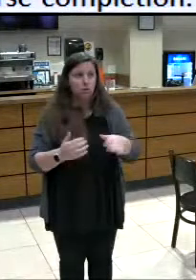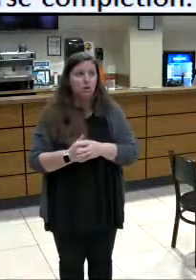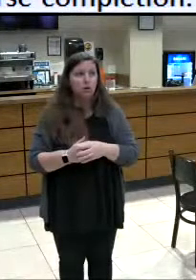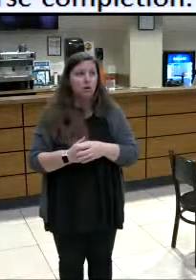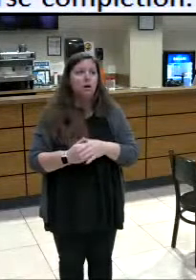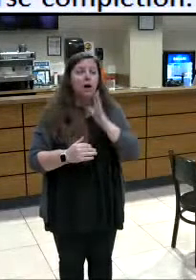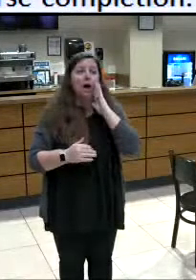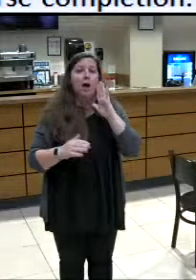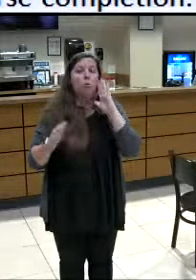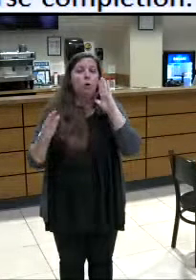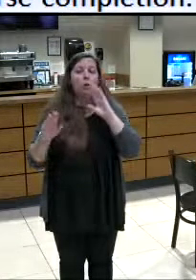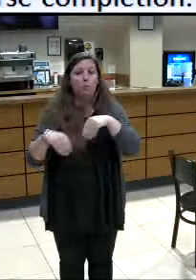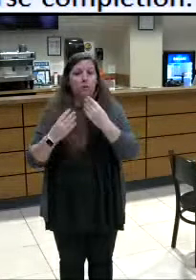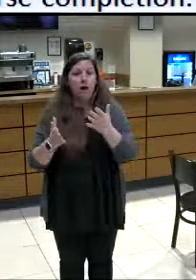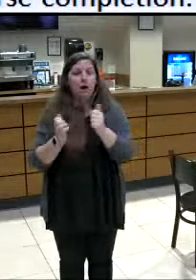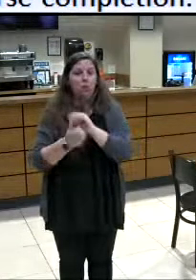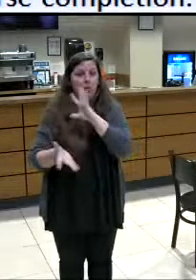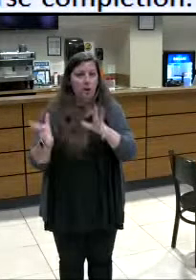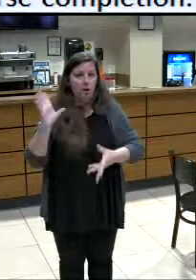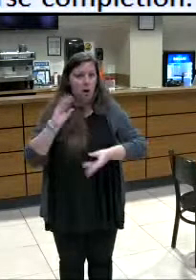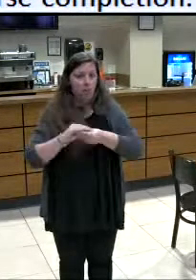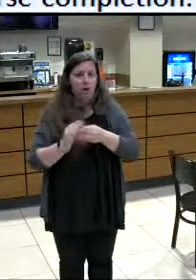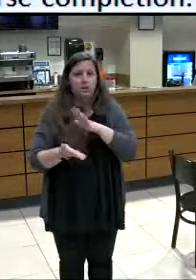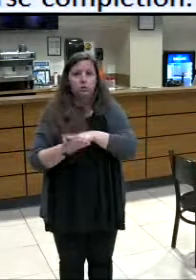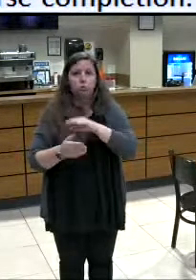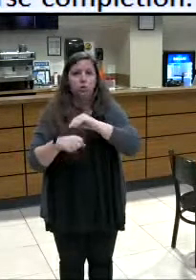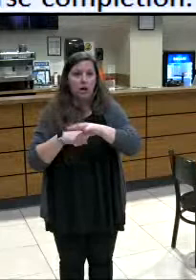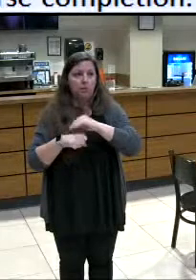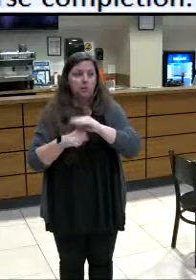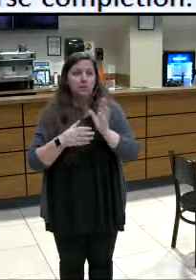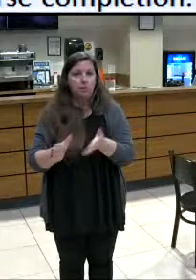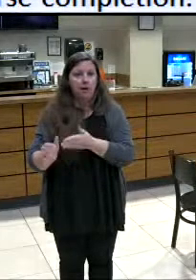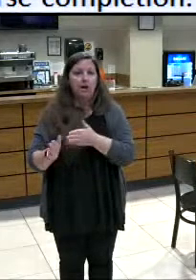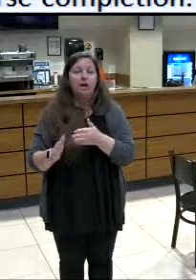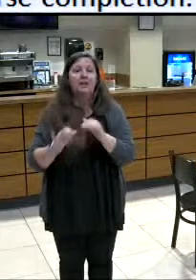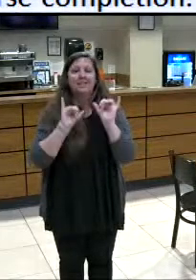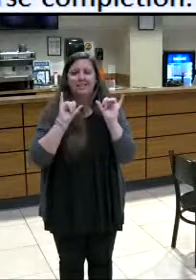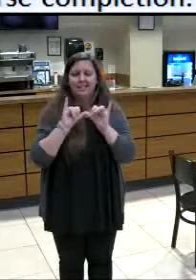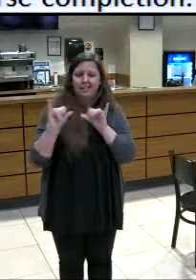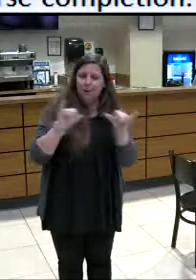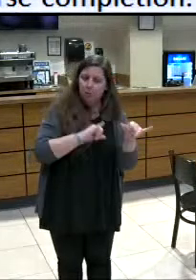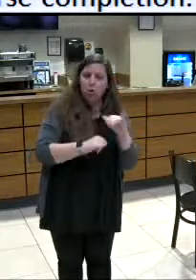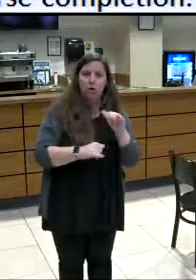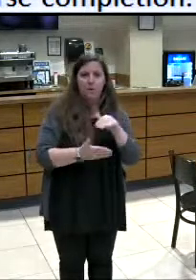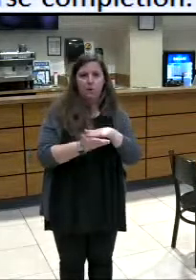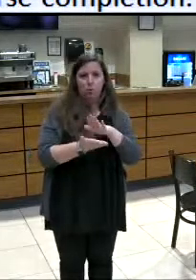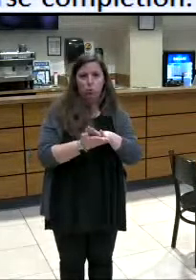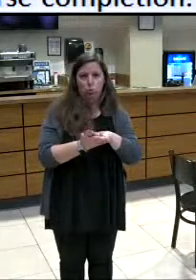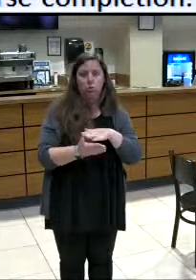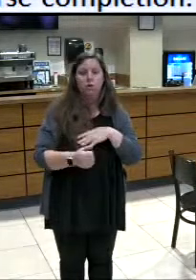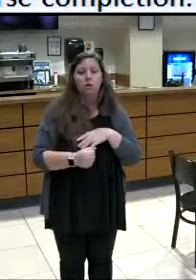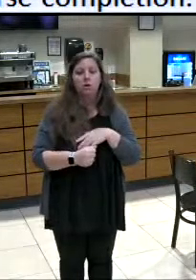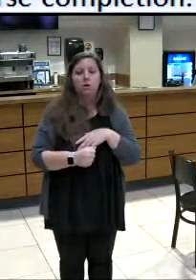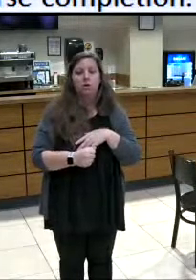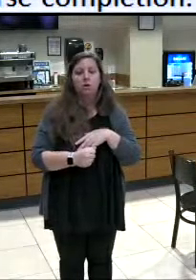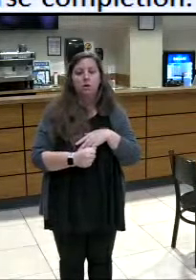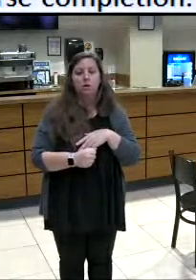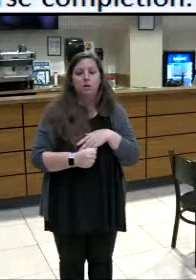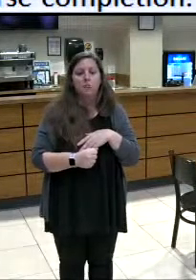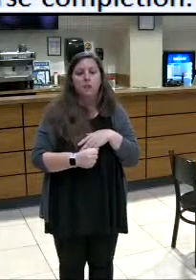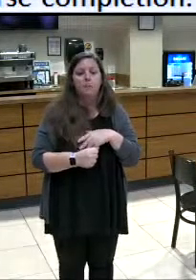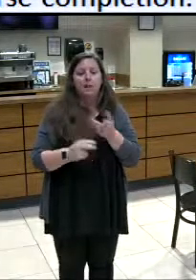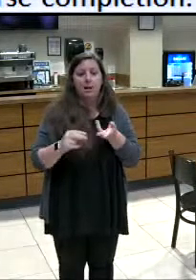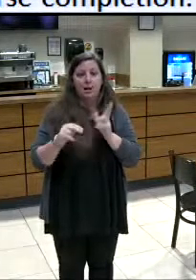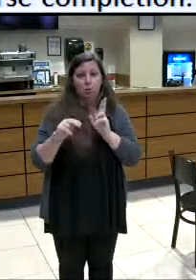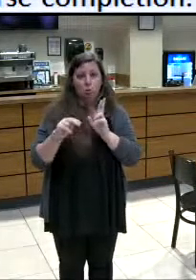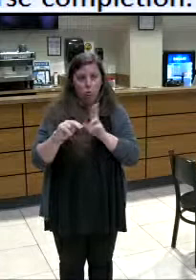comprehensive school counseling plan, similar to that plan of our middle school students. increase the subgroup participation